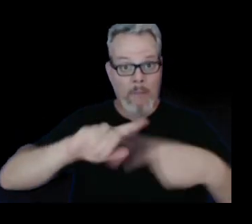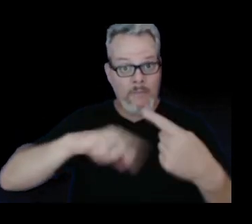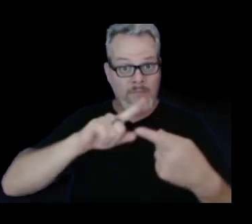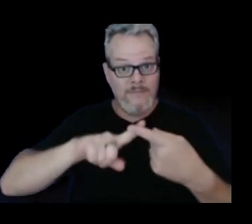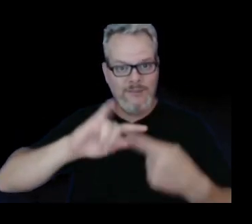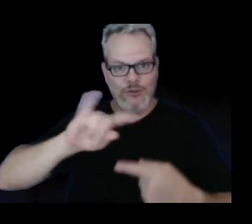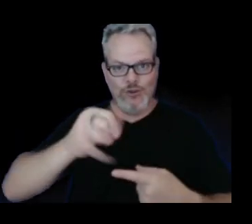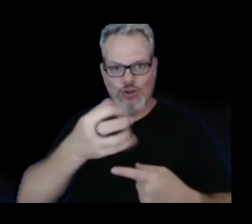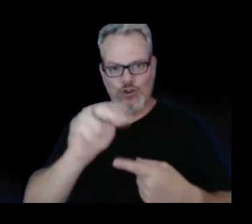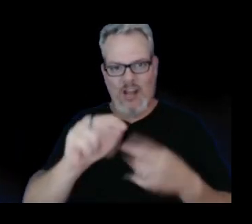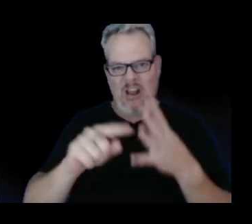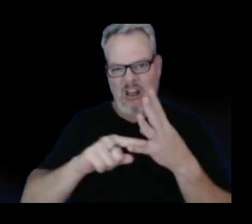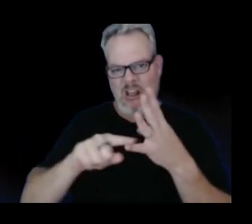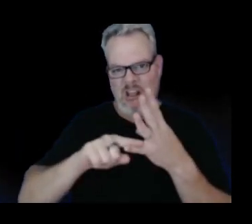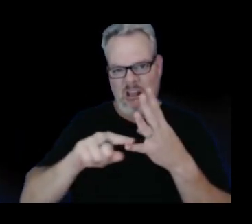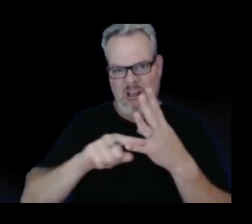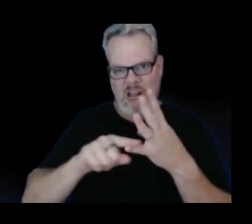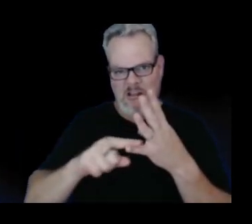year.